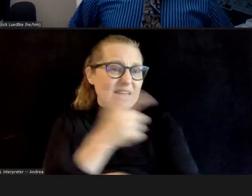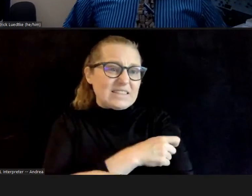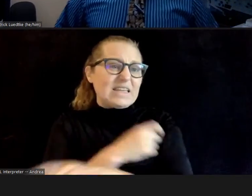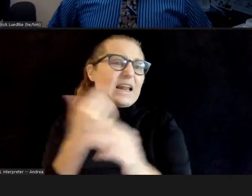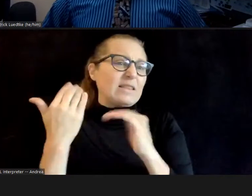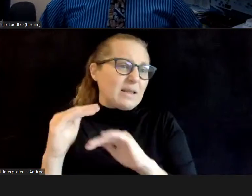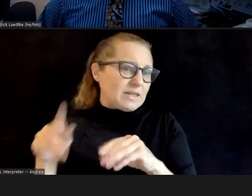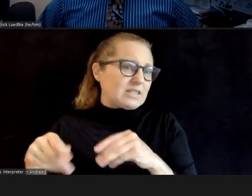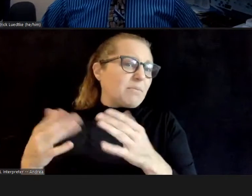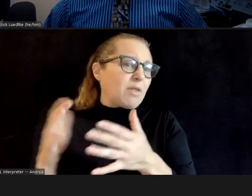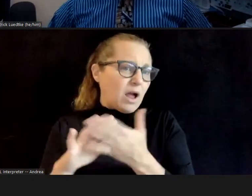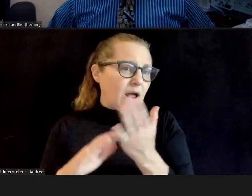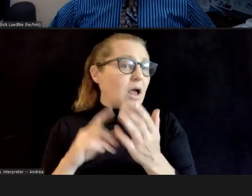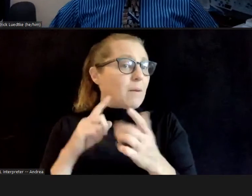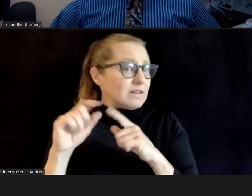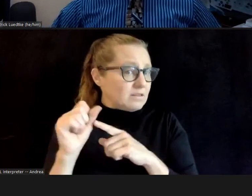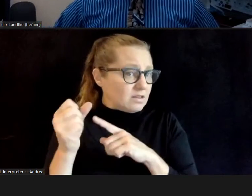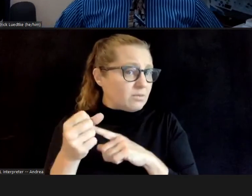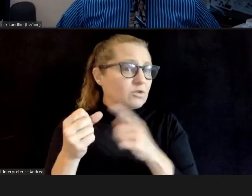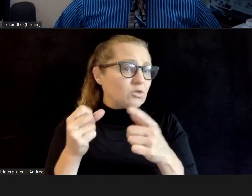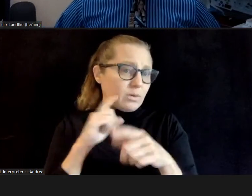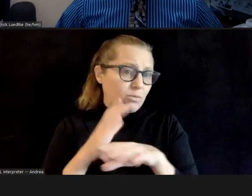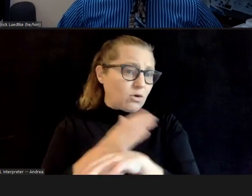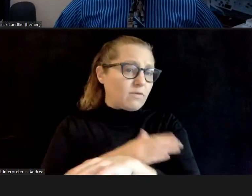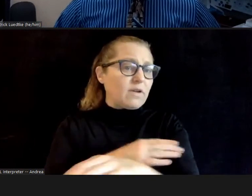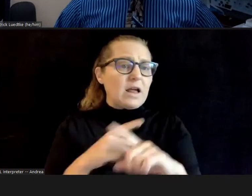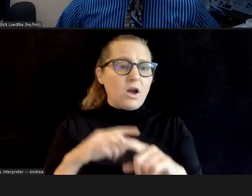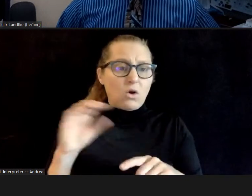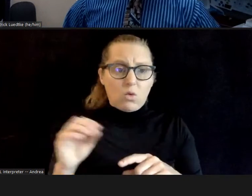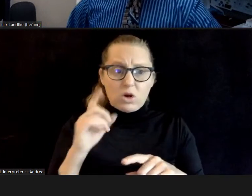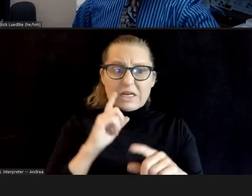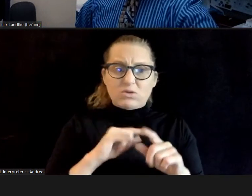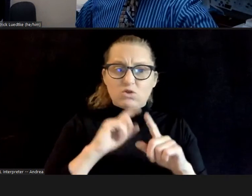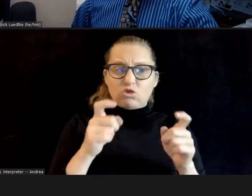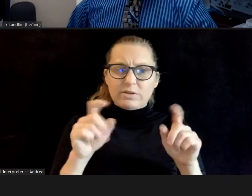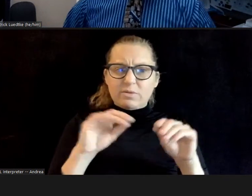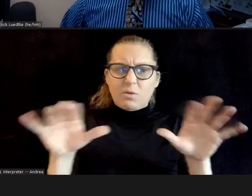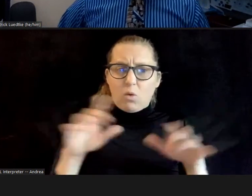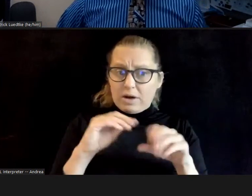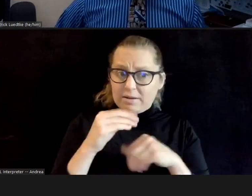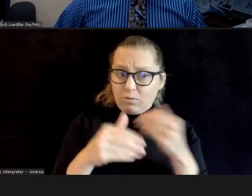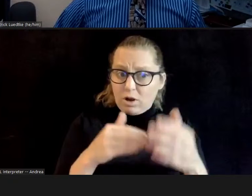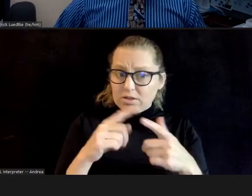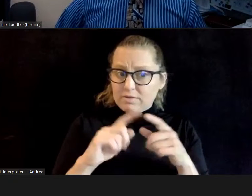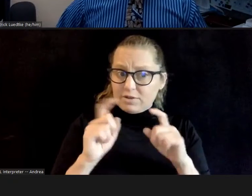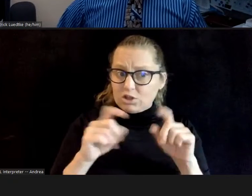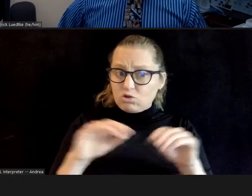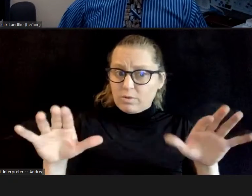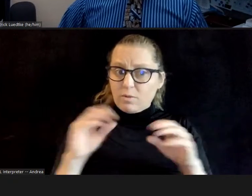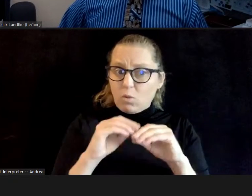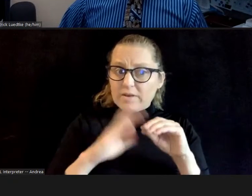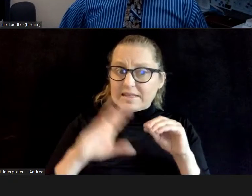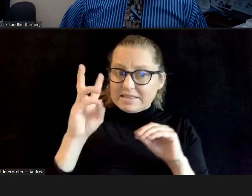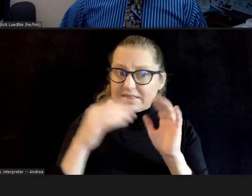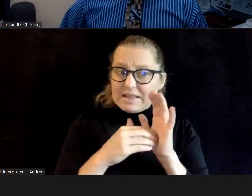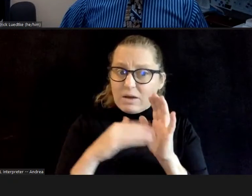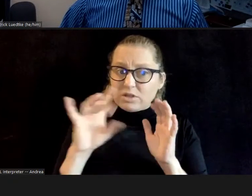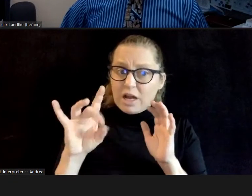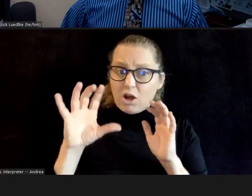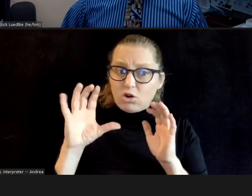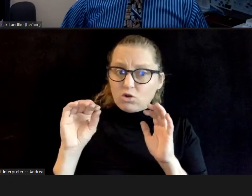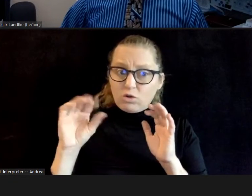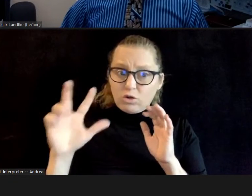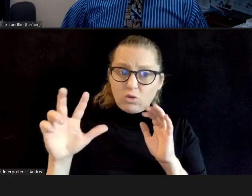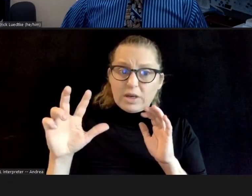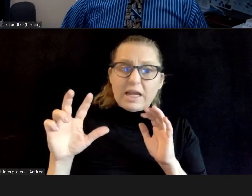but the situation is improving. Oregon has distributed or is in the process of distributing more than 6,803